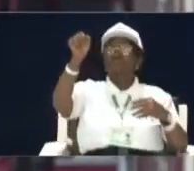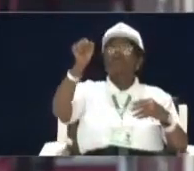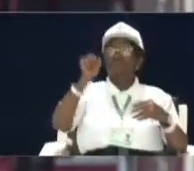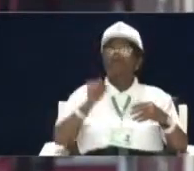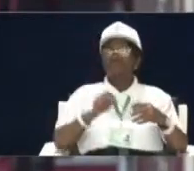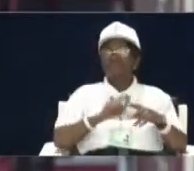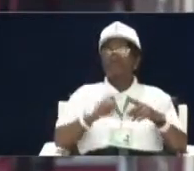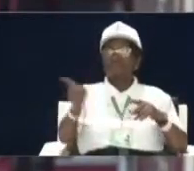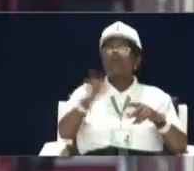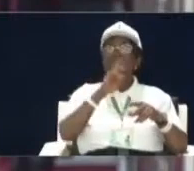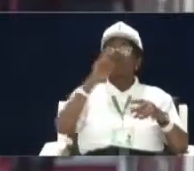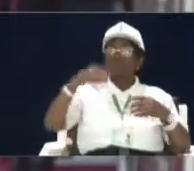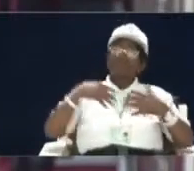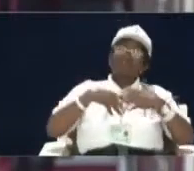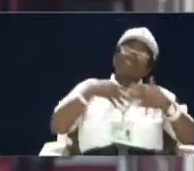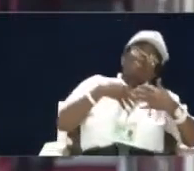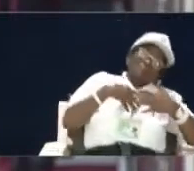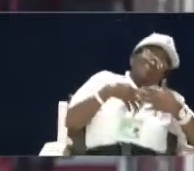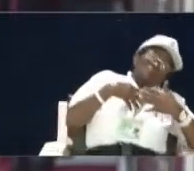But you are afraid.